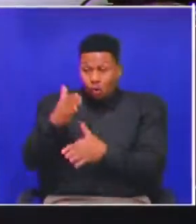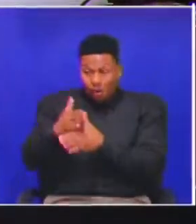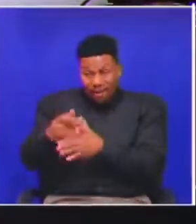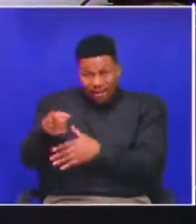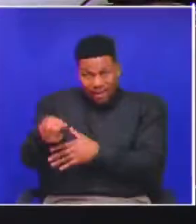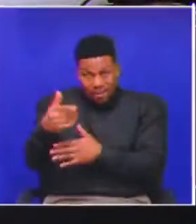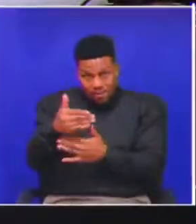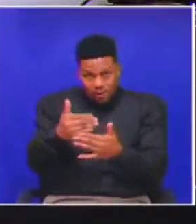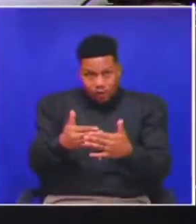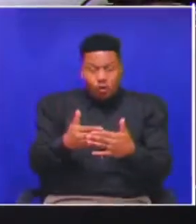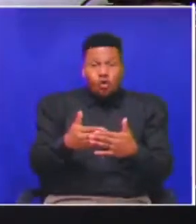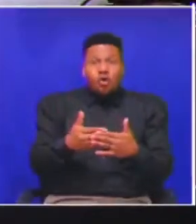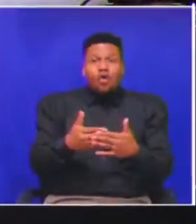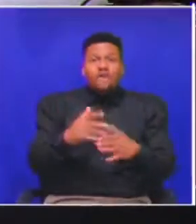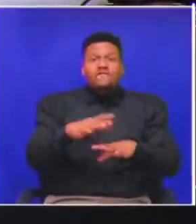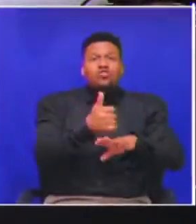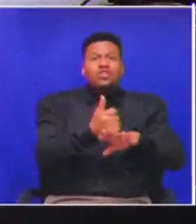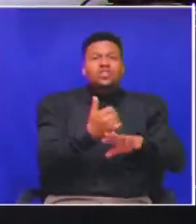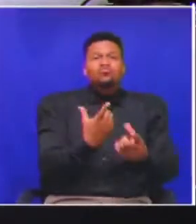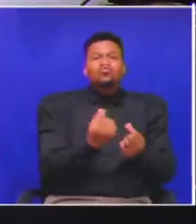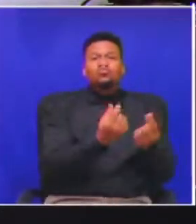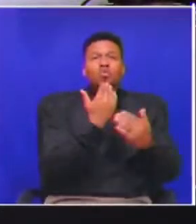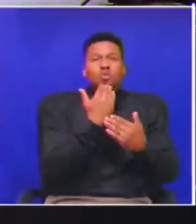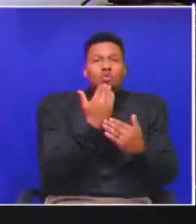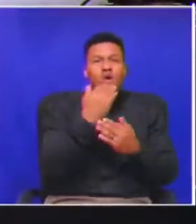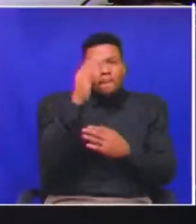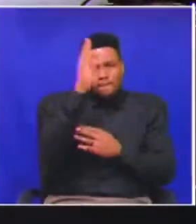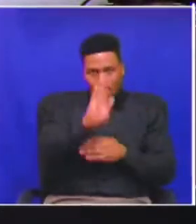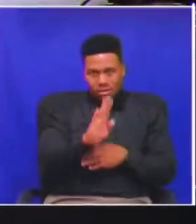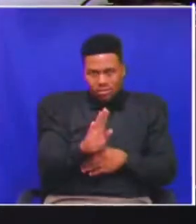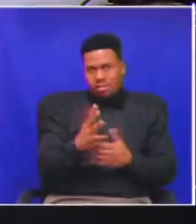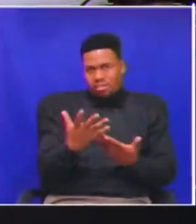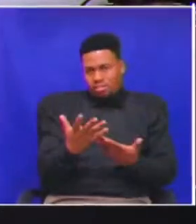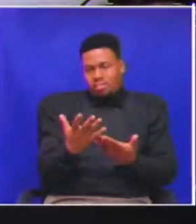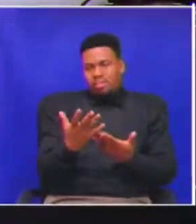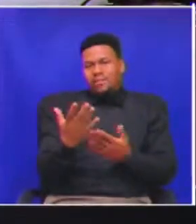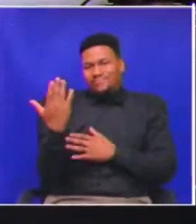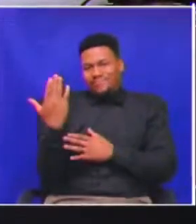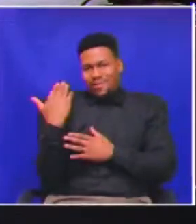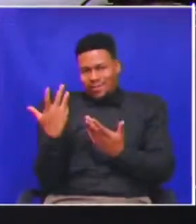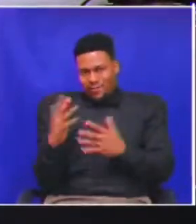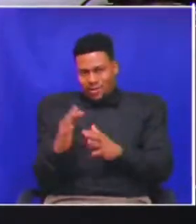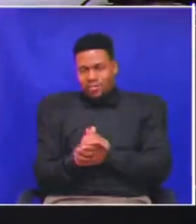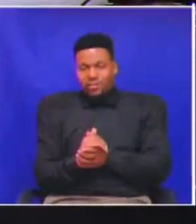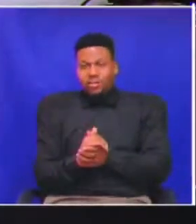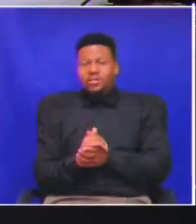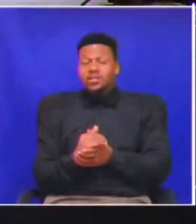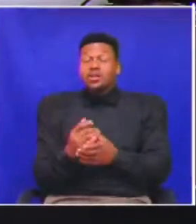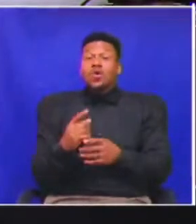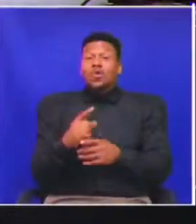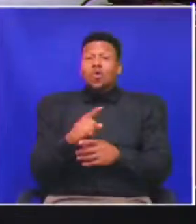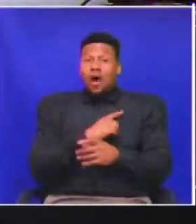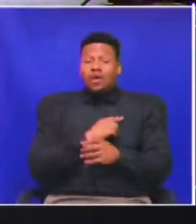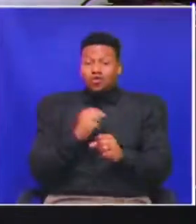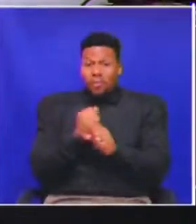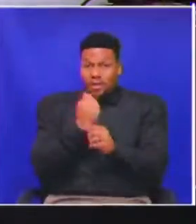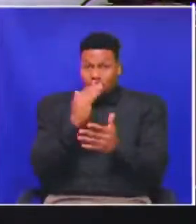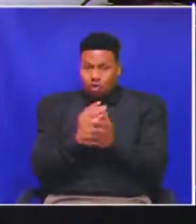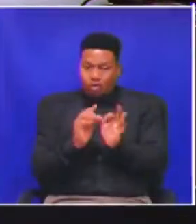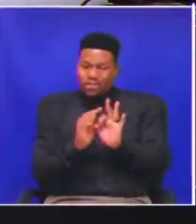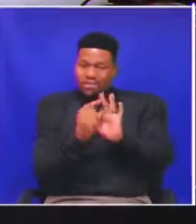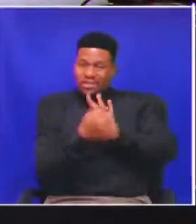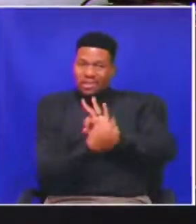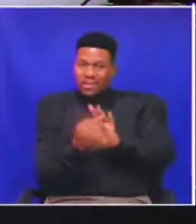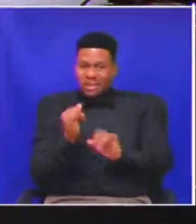of the G20, on a roadmap to make these institutions much better, more effective